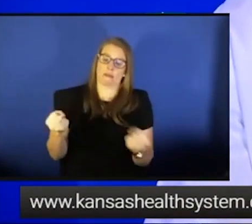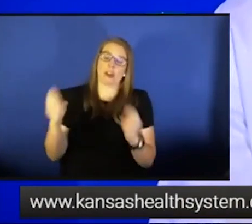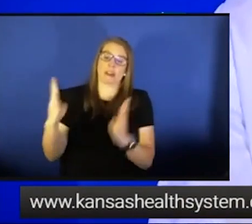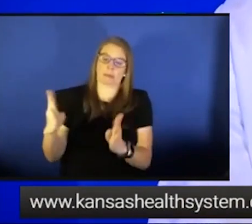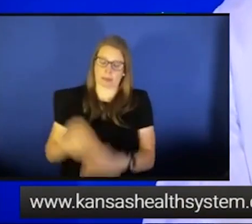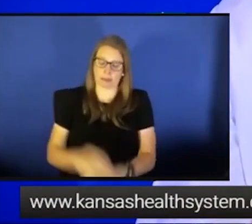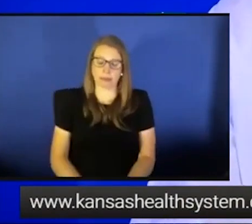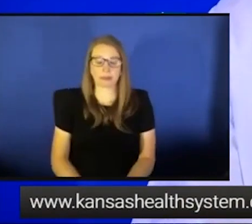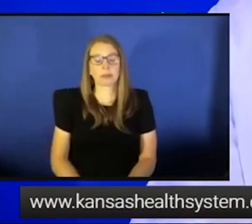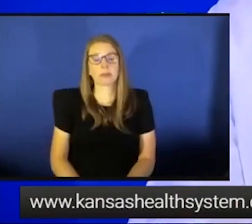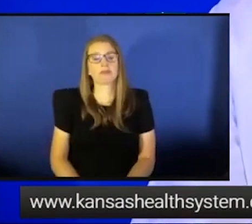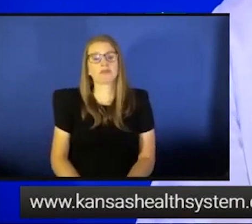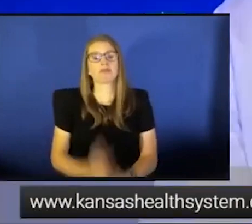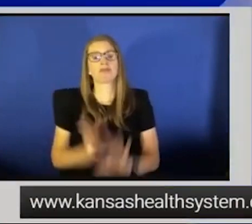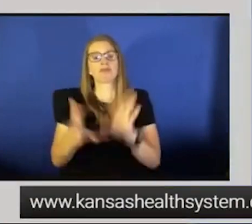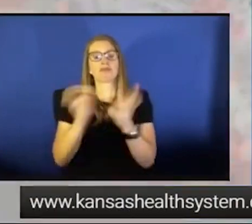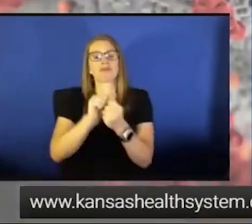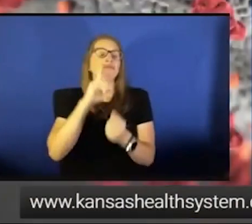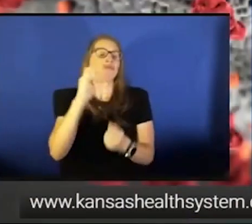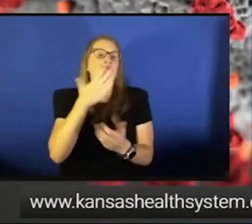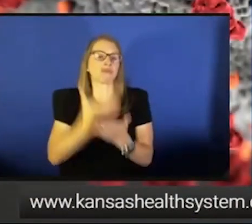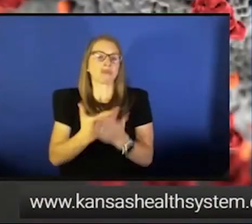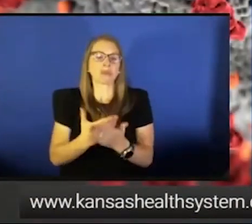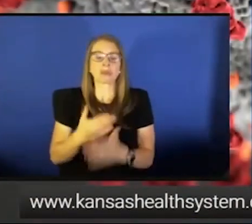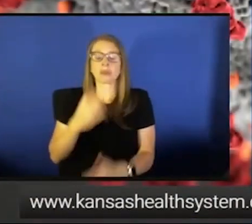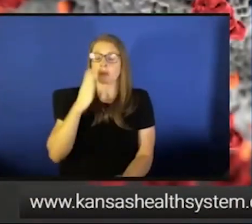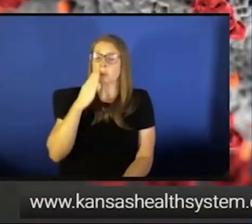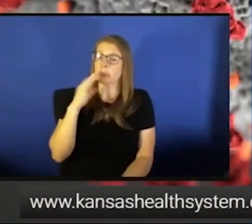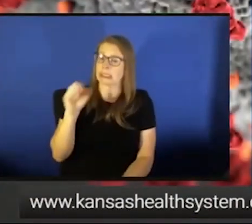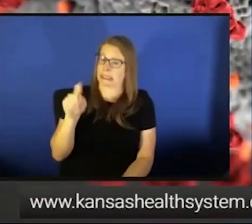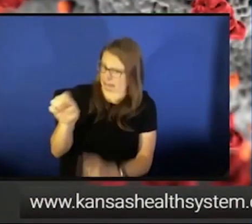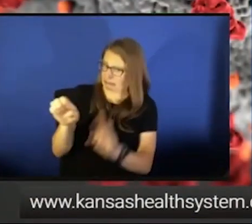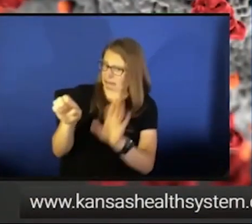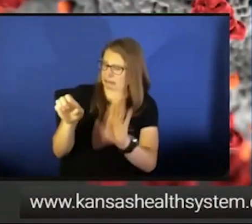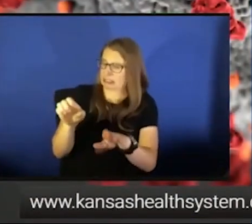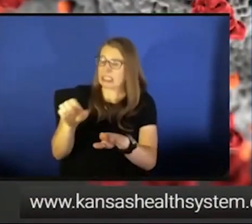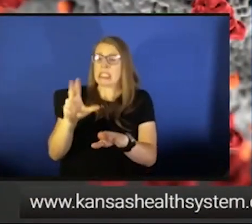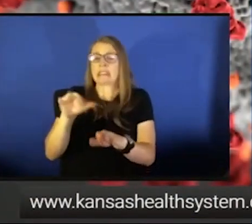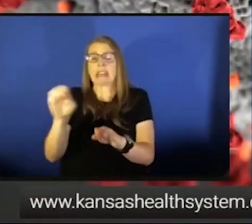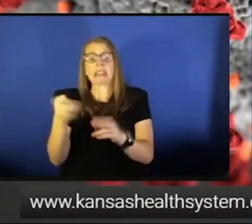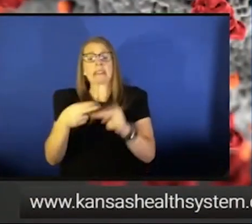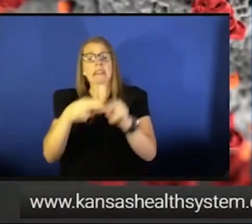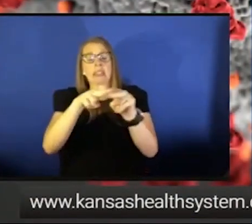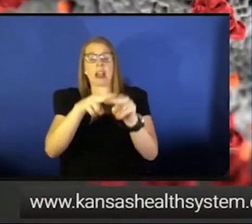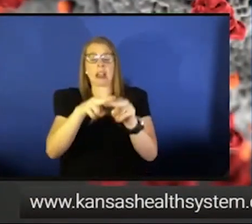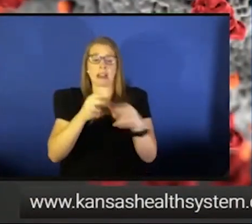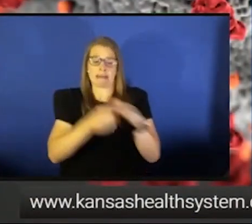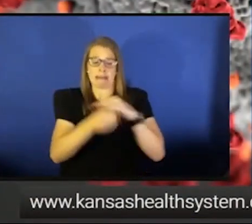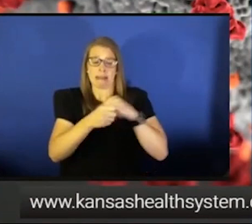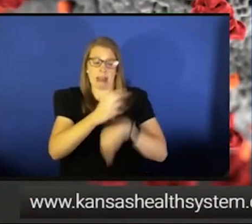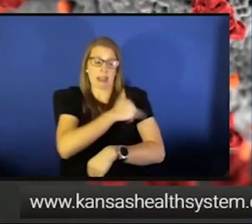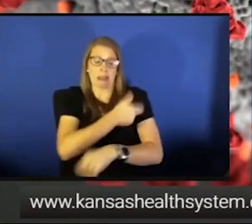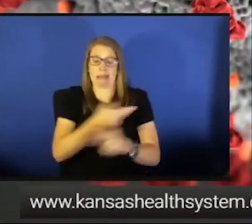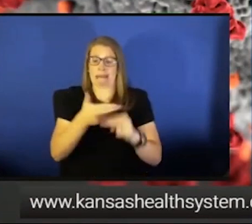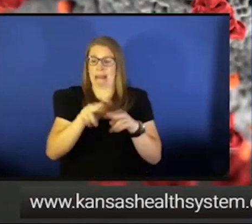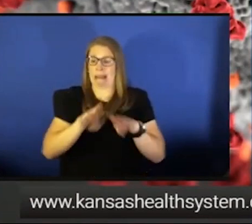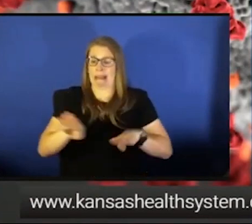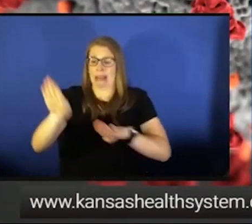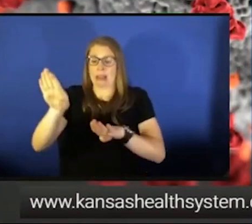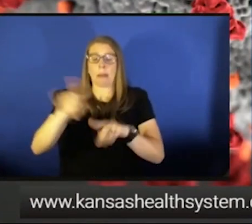continuing to look good. And Steve, we know cases are rising. Hospitalizations are rising, but if you look at any of